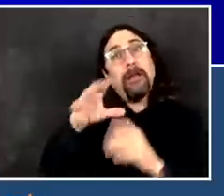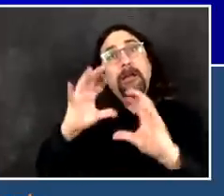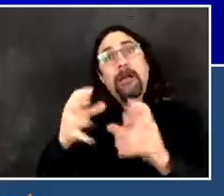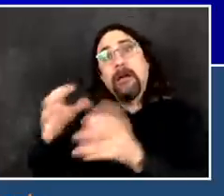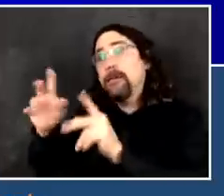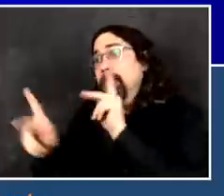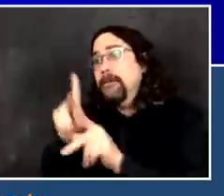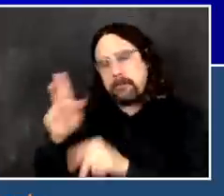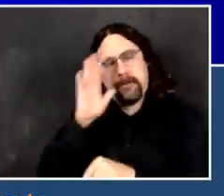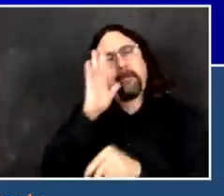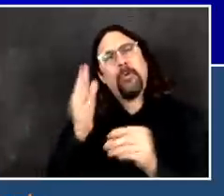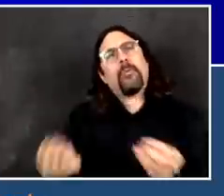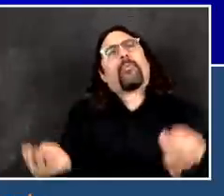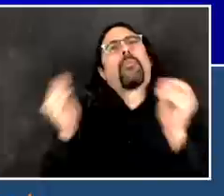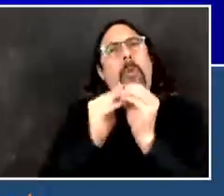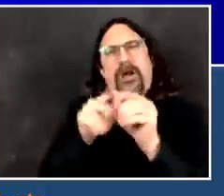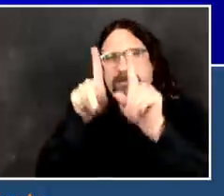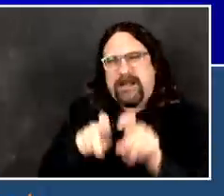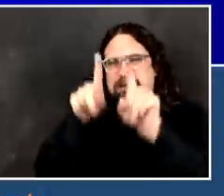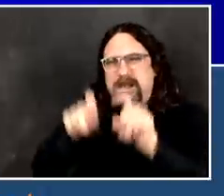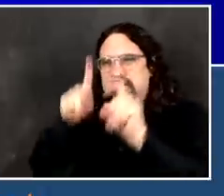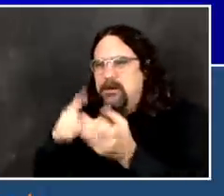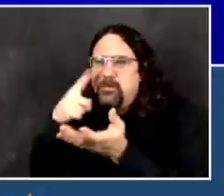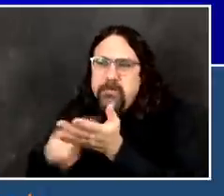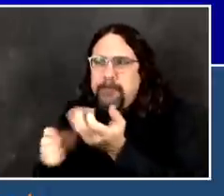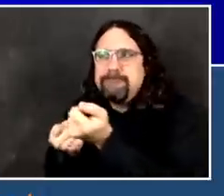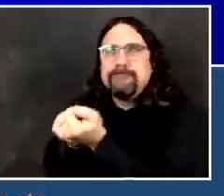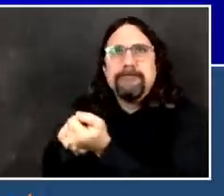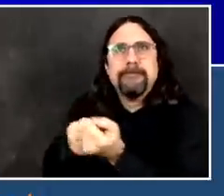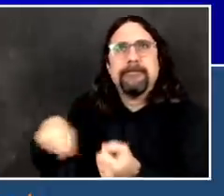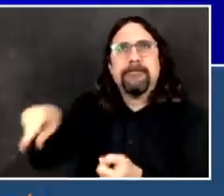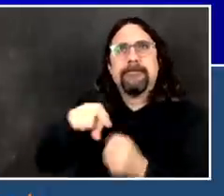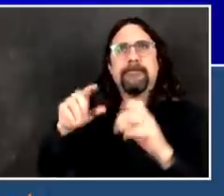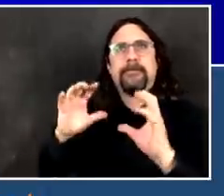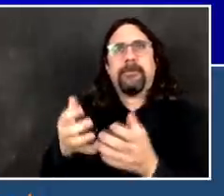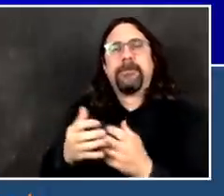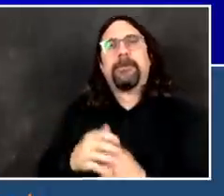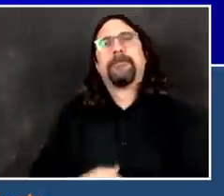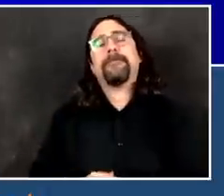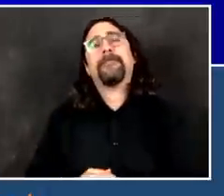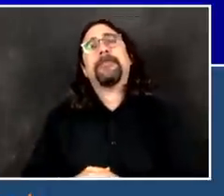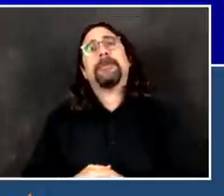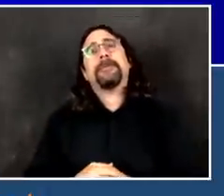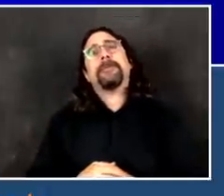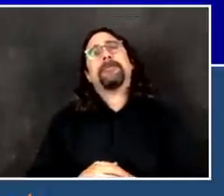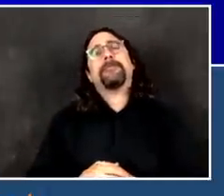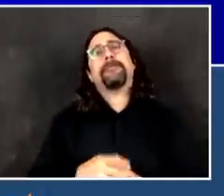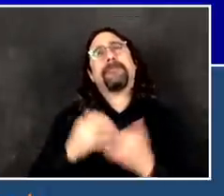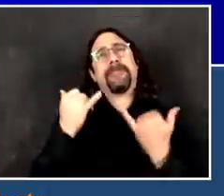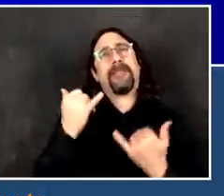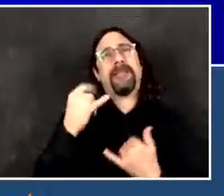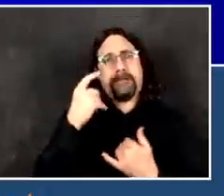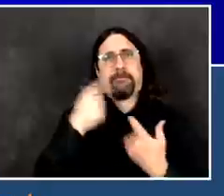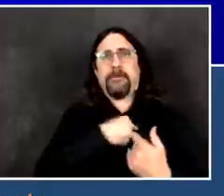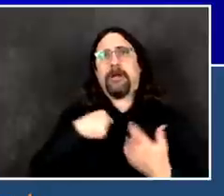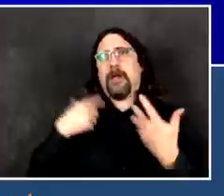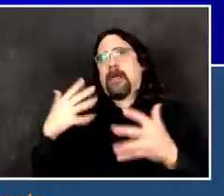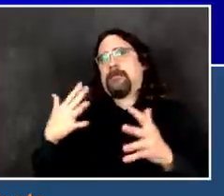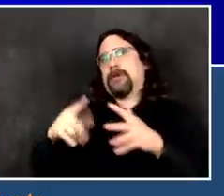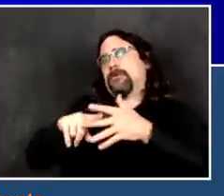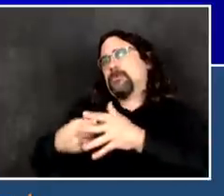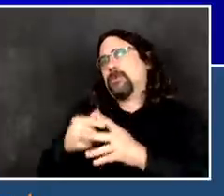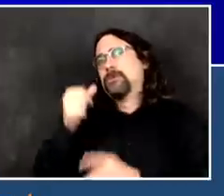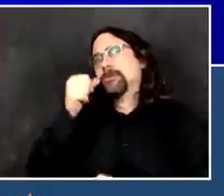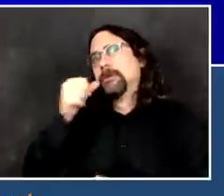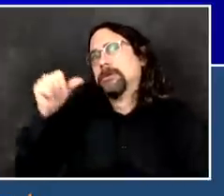community-based sites opened in some of our hardest-hit neighborhoods. Those sites will be performing 3,600 tests this week, so they're all up and